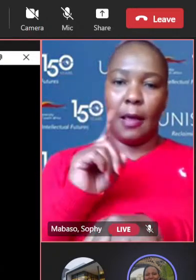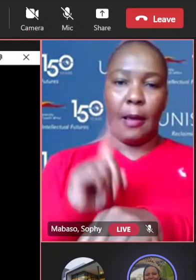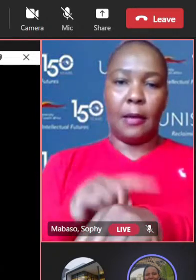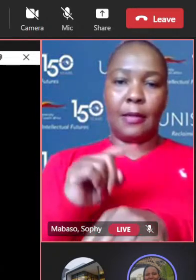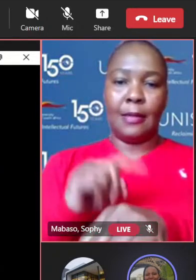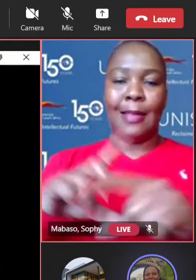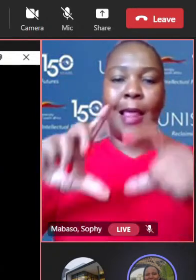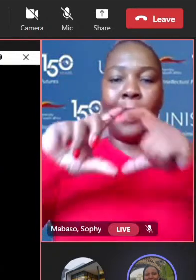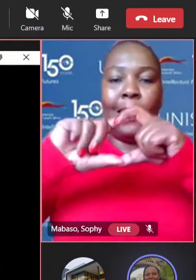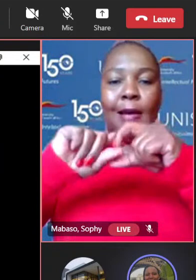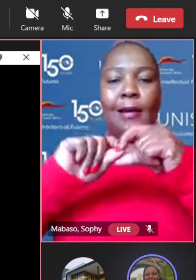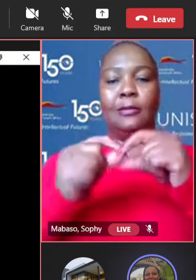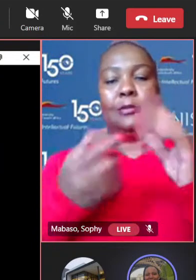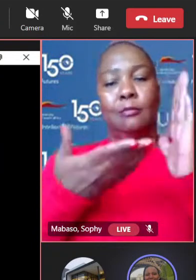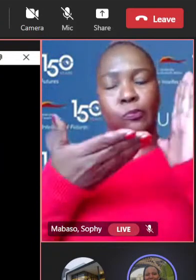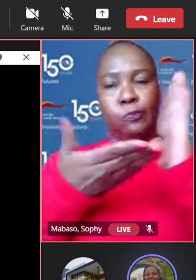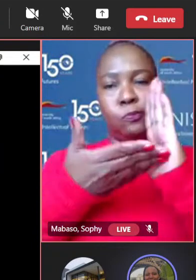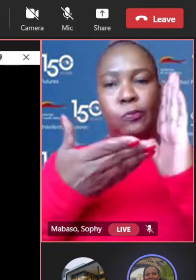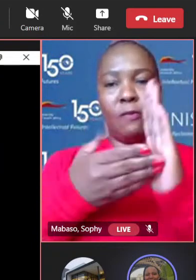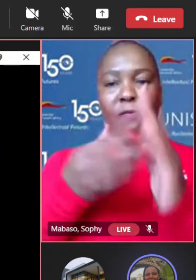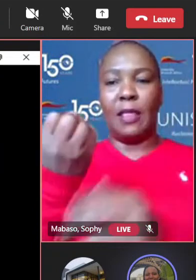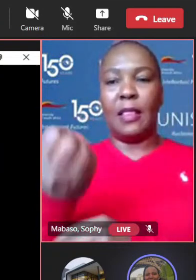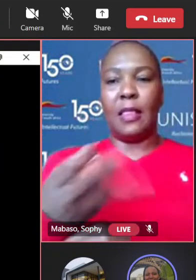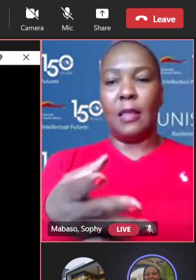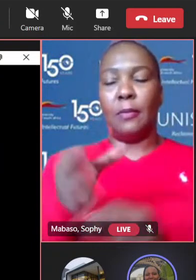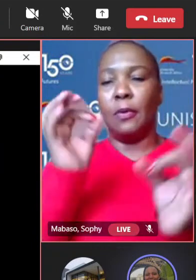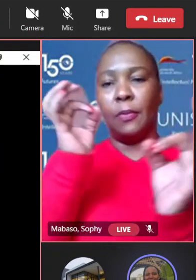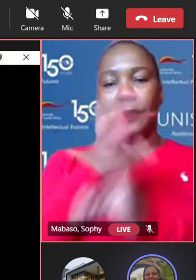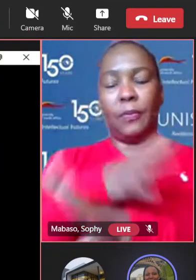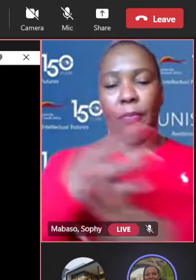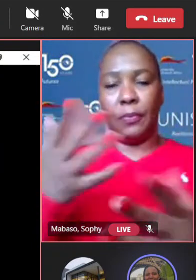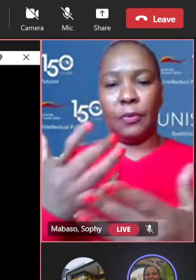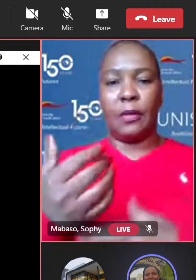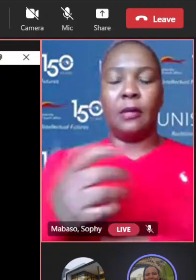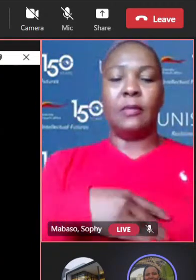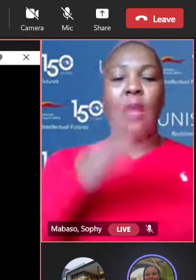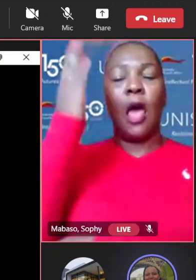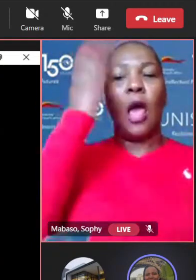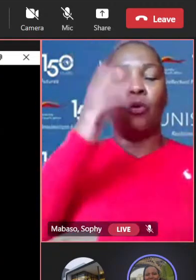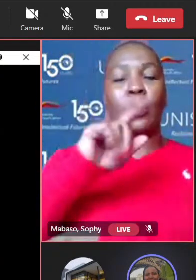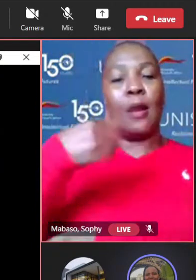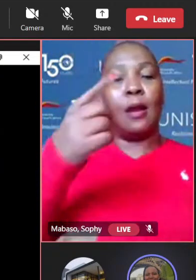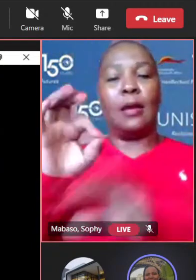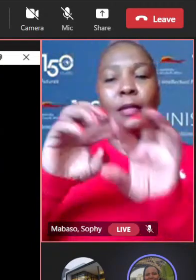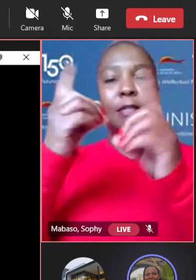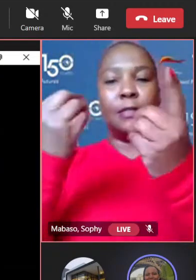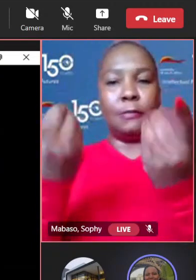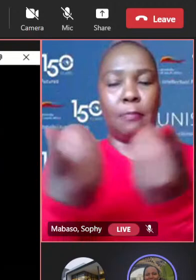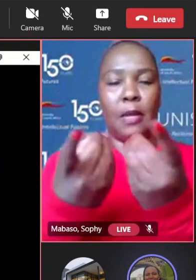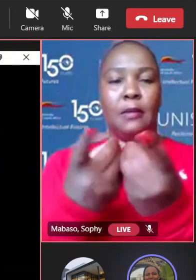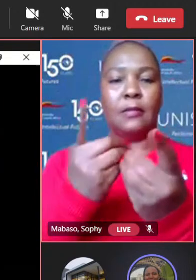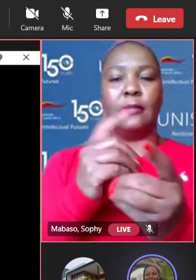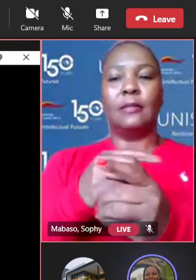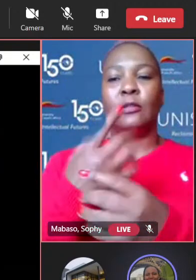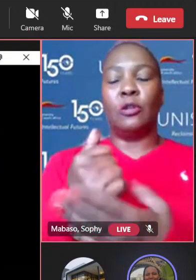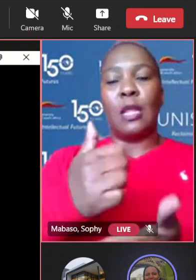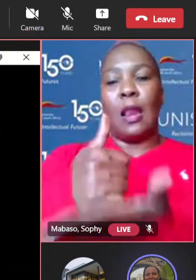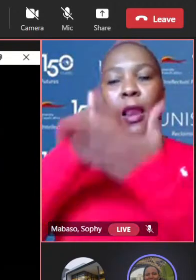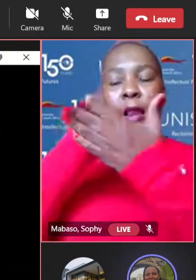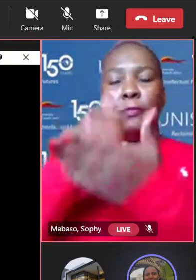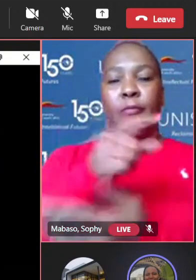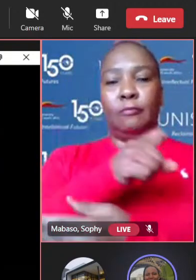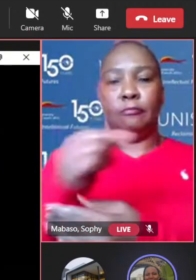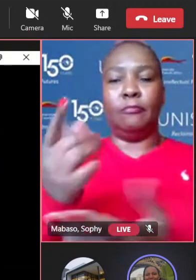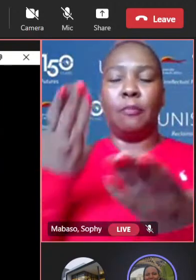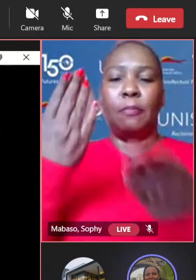should you not have claimed it already. But I know there's another department that have taken you through or will still be taking